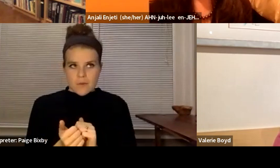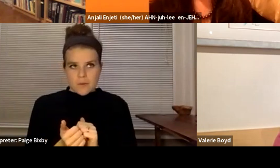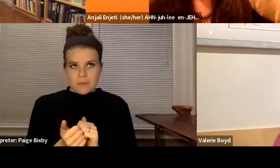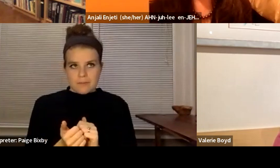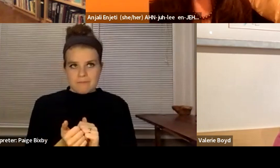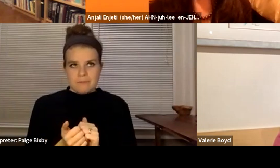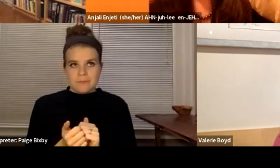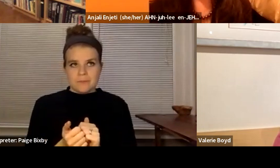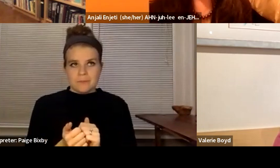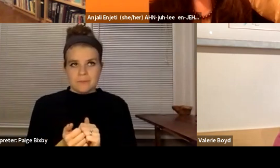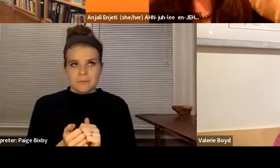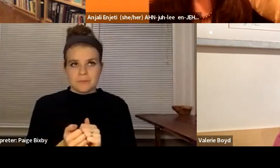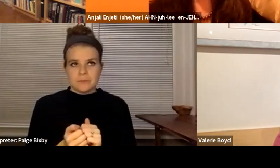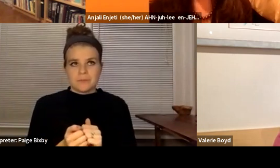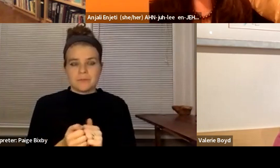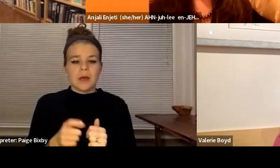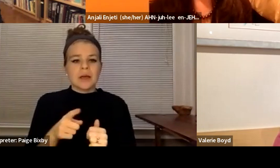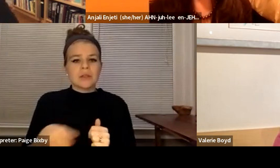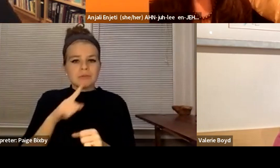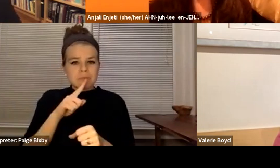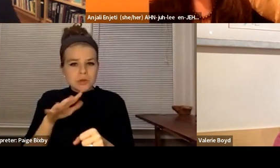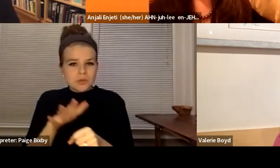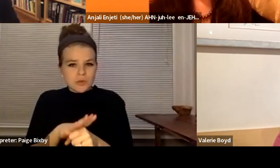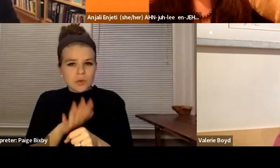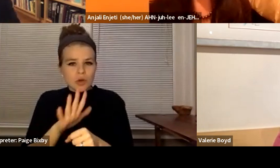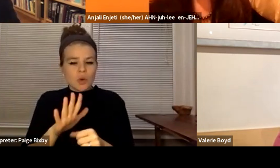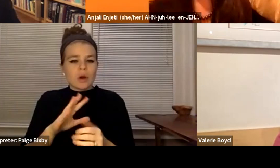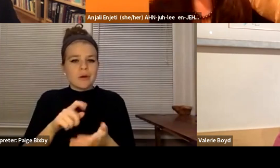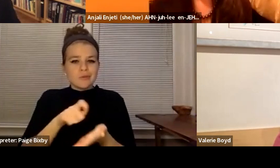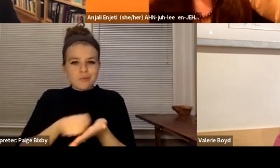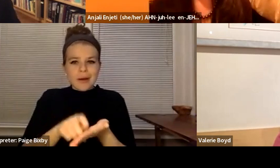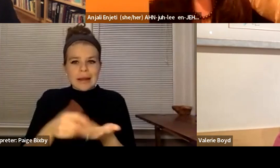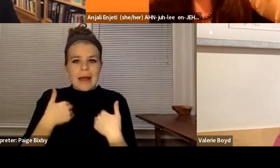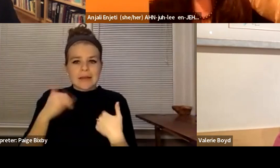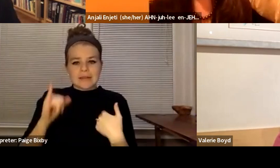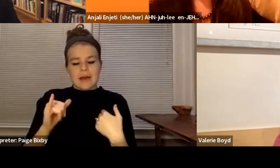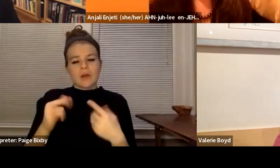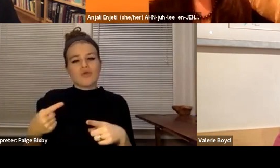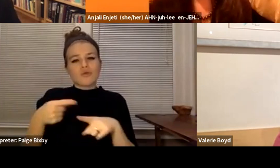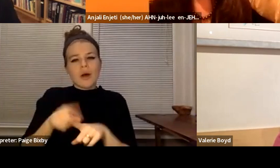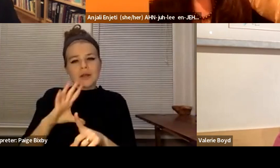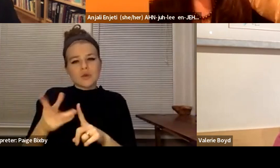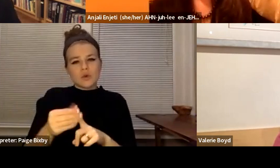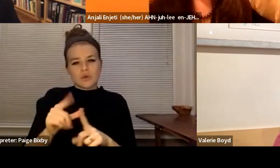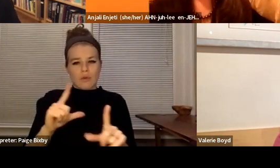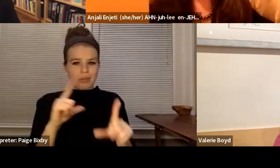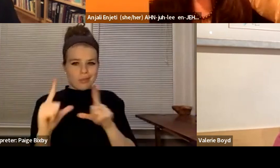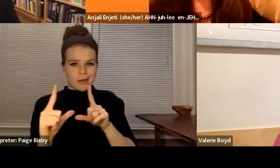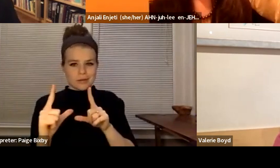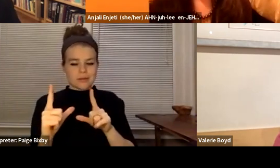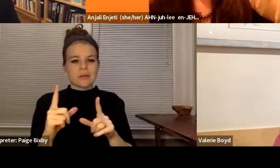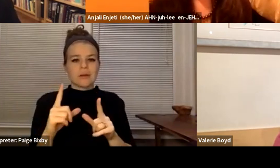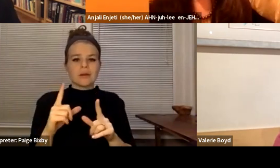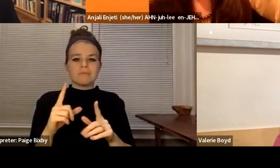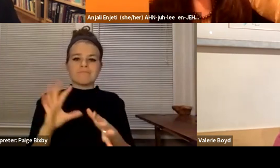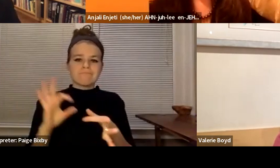work has that sort of cross-cultural lens, that it is speaking to more than one group?